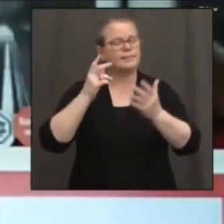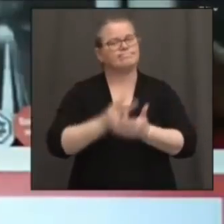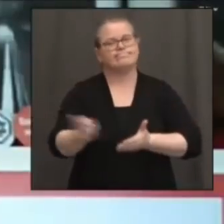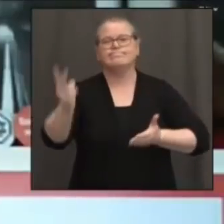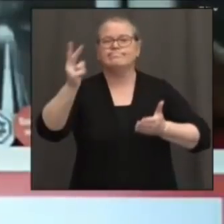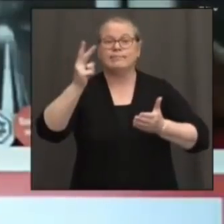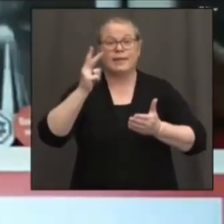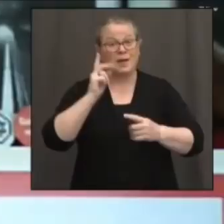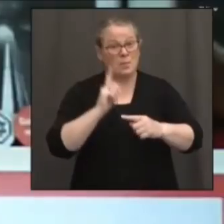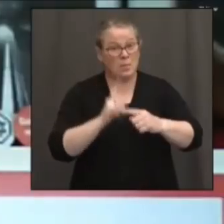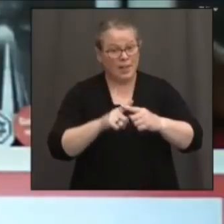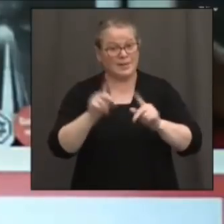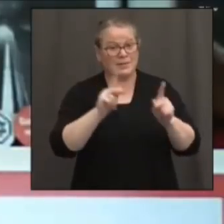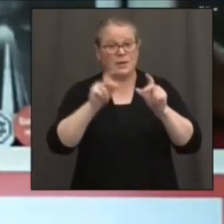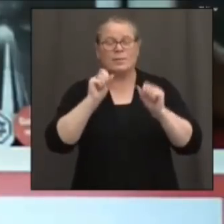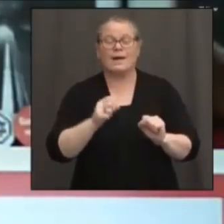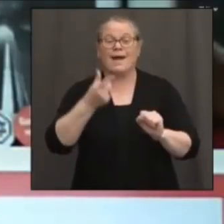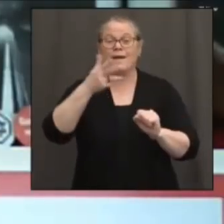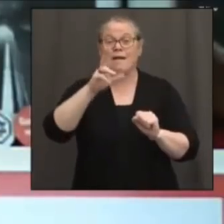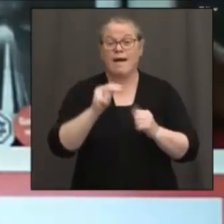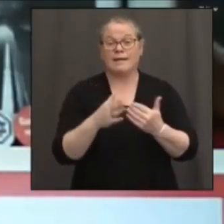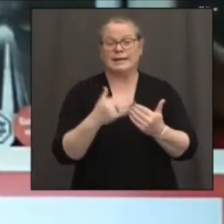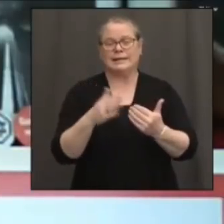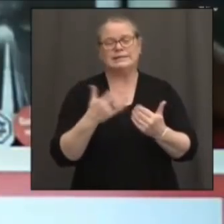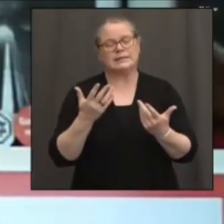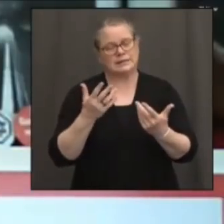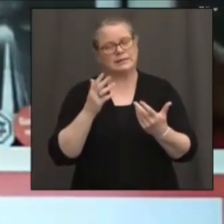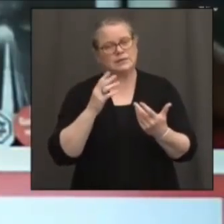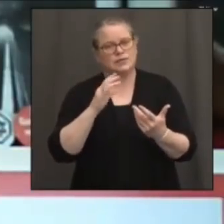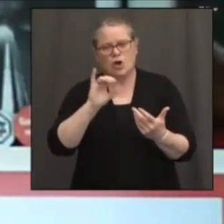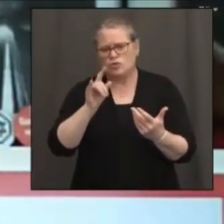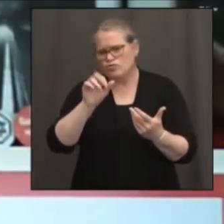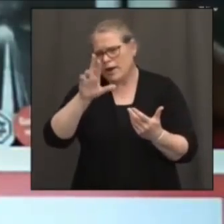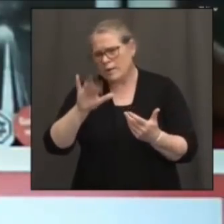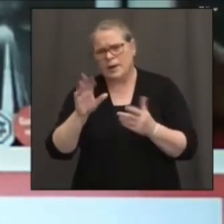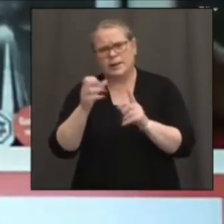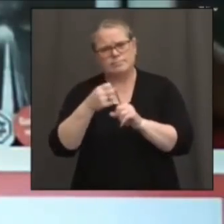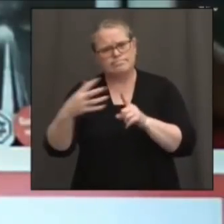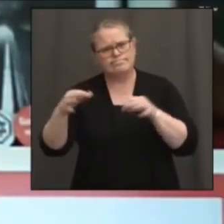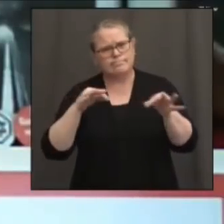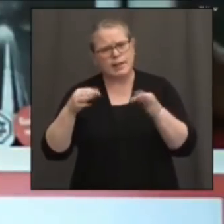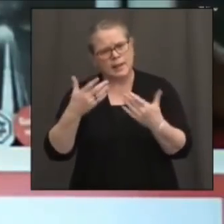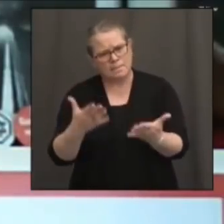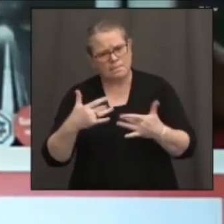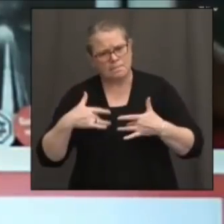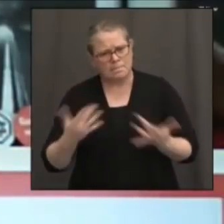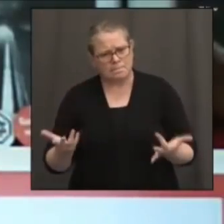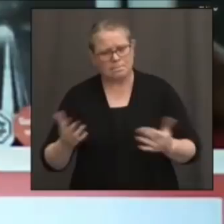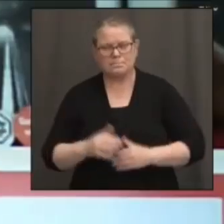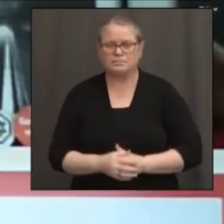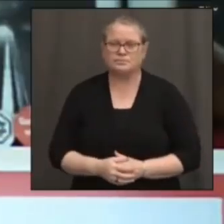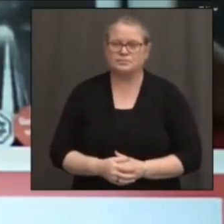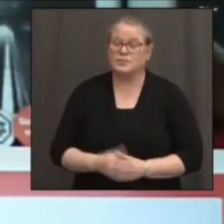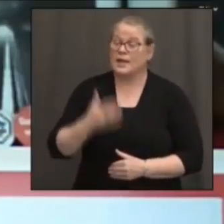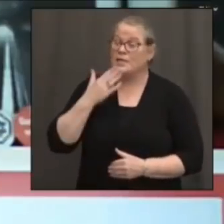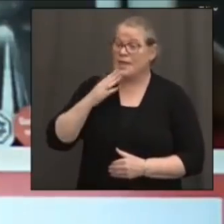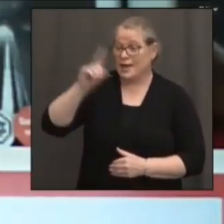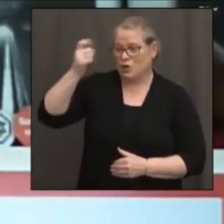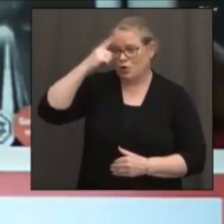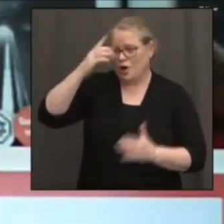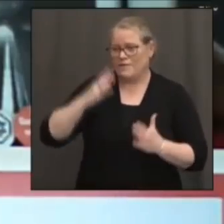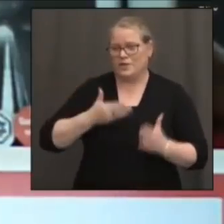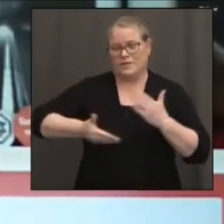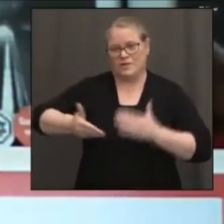I want to thank you and your team for championing this issue and making gun violence a priority. As you're all